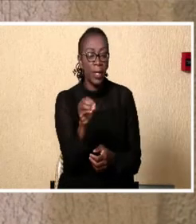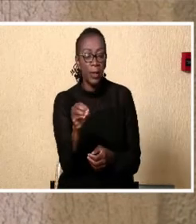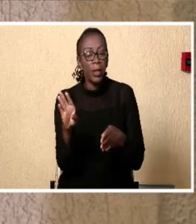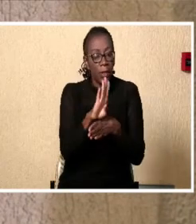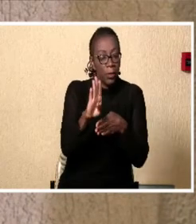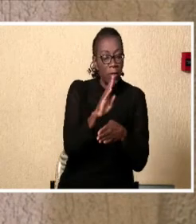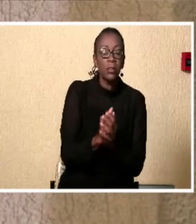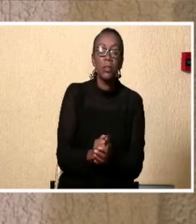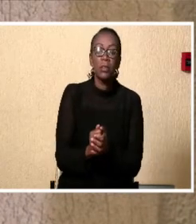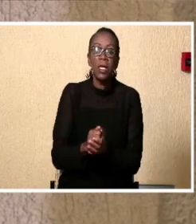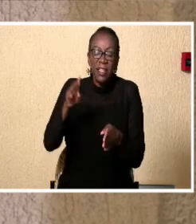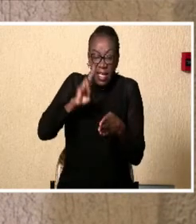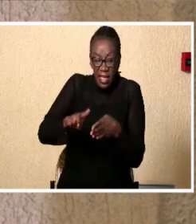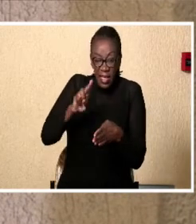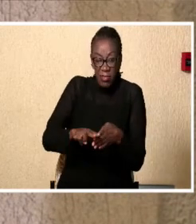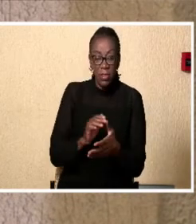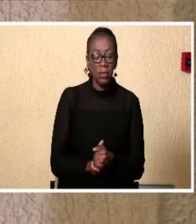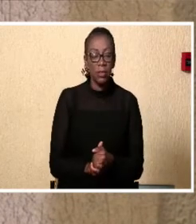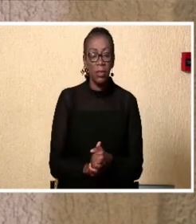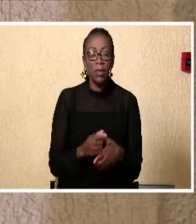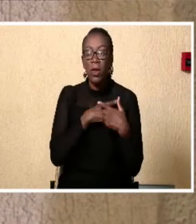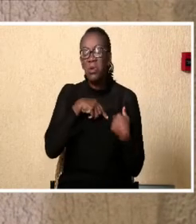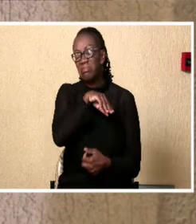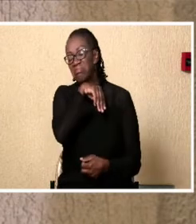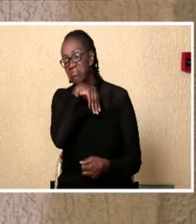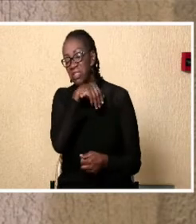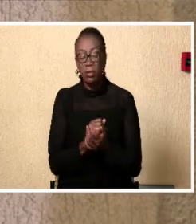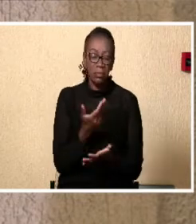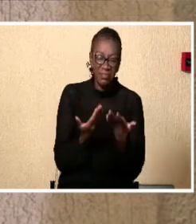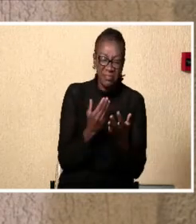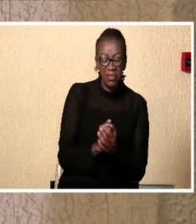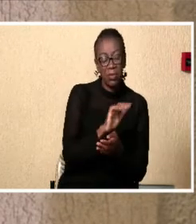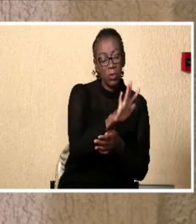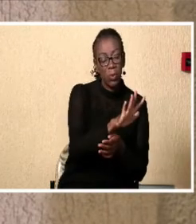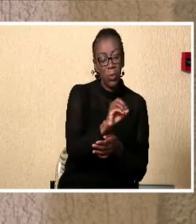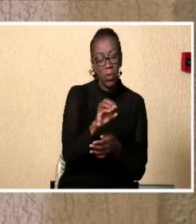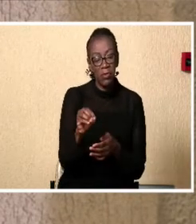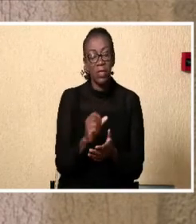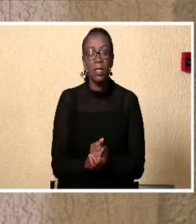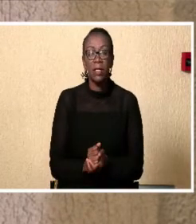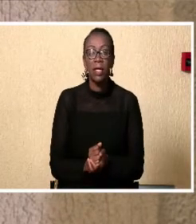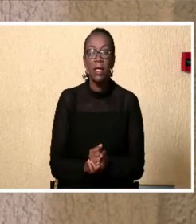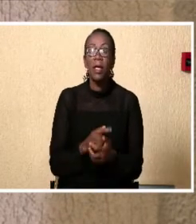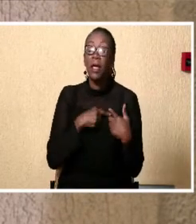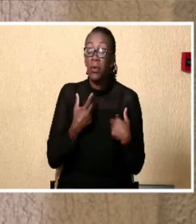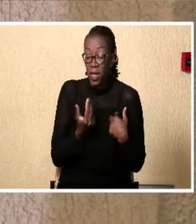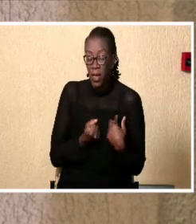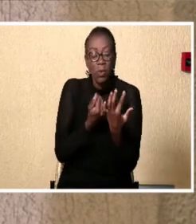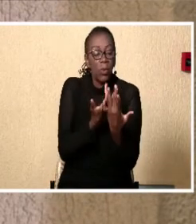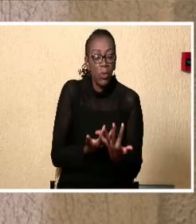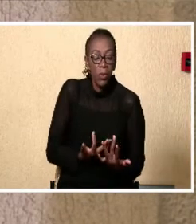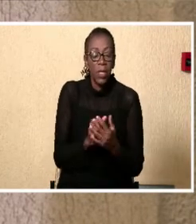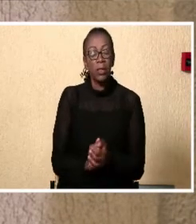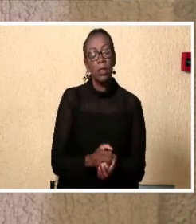crucial business operators. We have rejected about 500, and we have still pending 1,300.